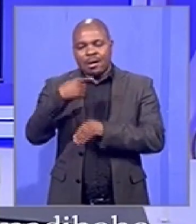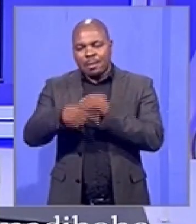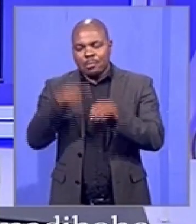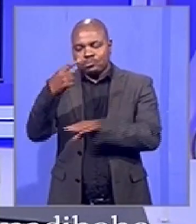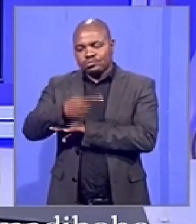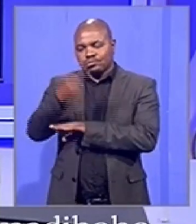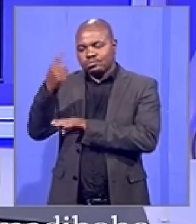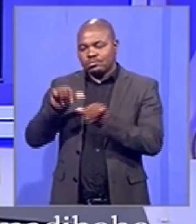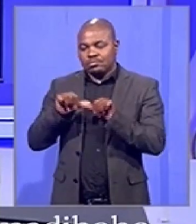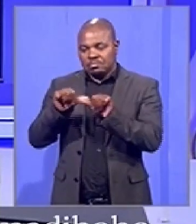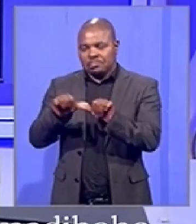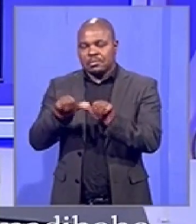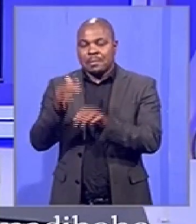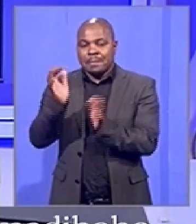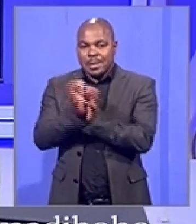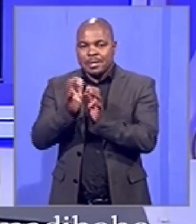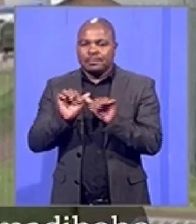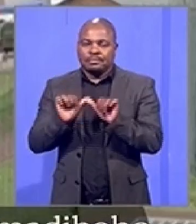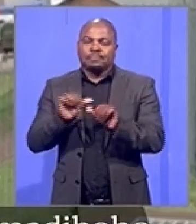e ntseng e tswela pele.